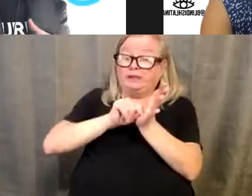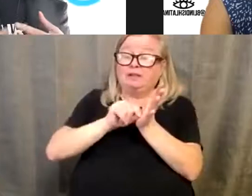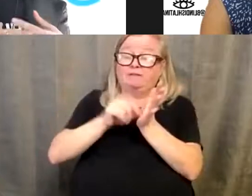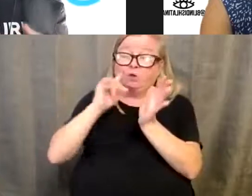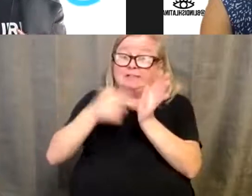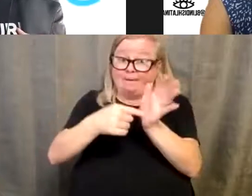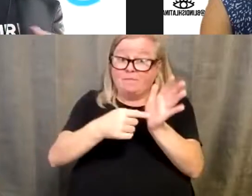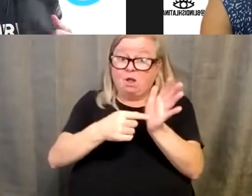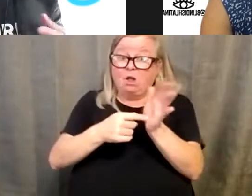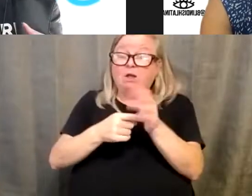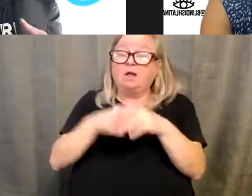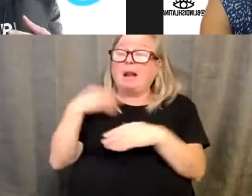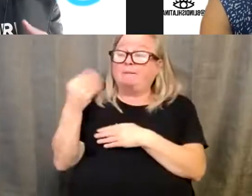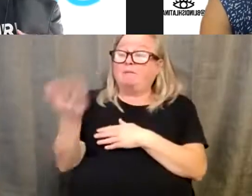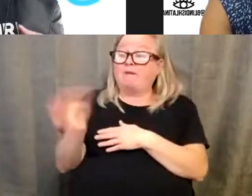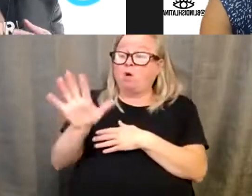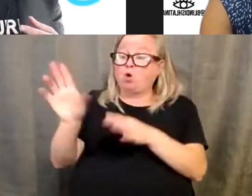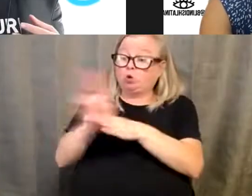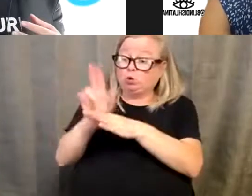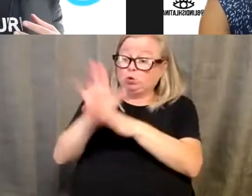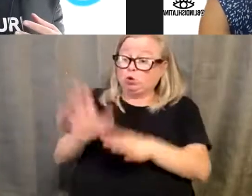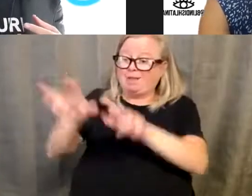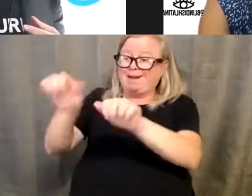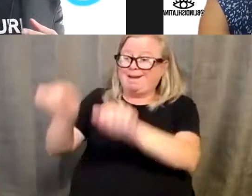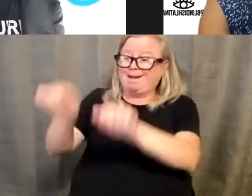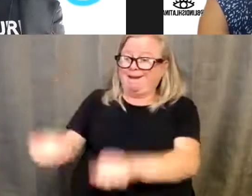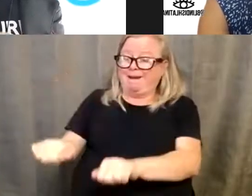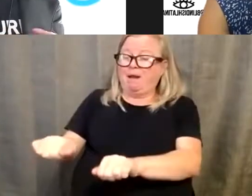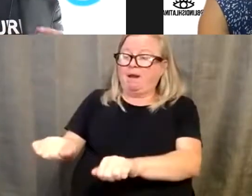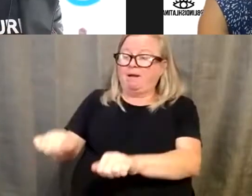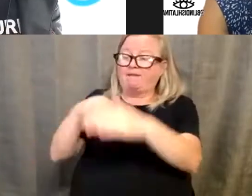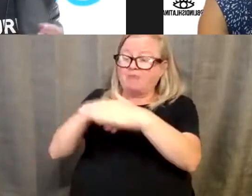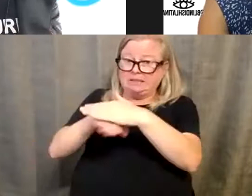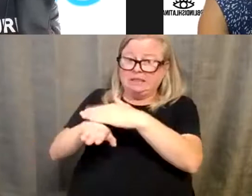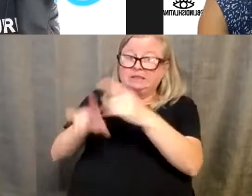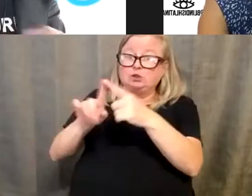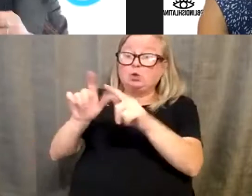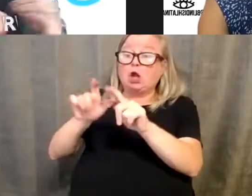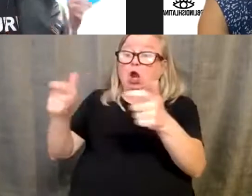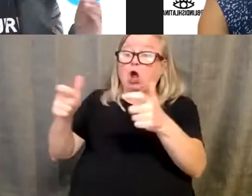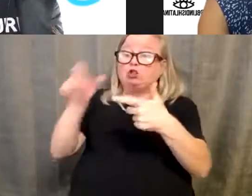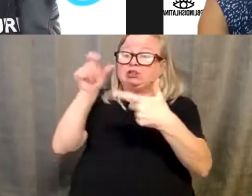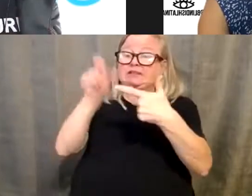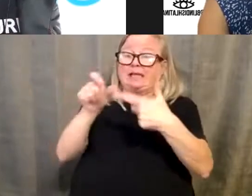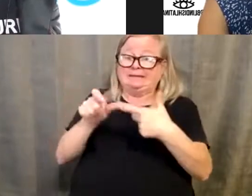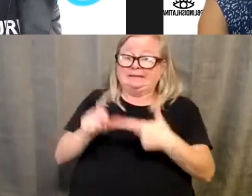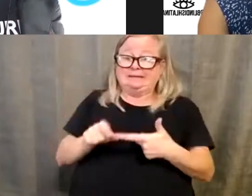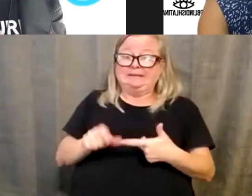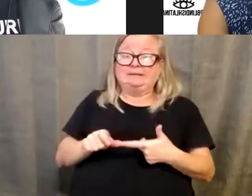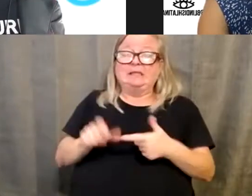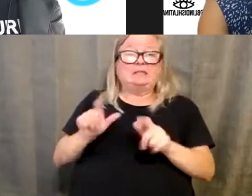to give your users the ability to have access to large text font makes a huge